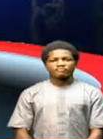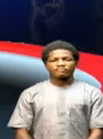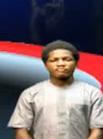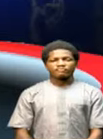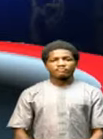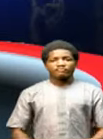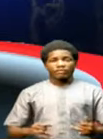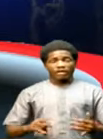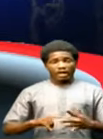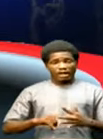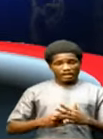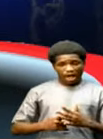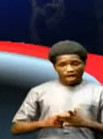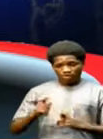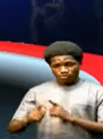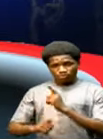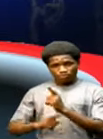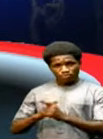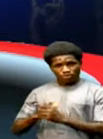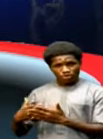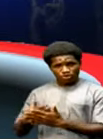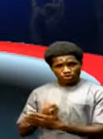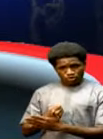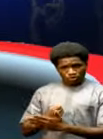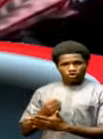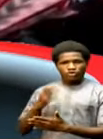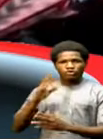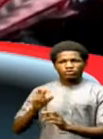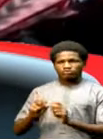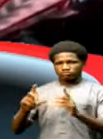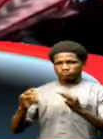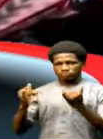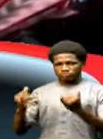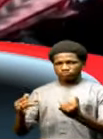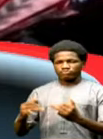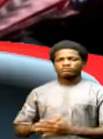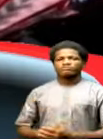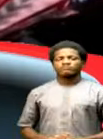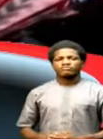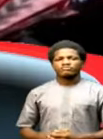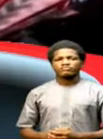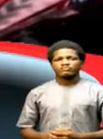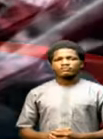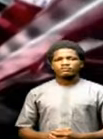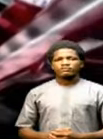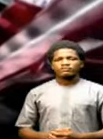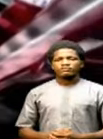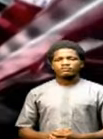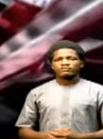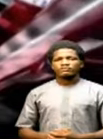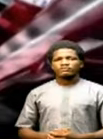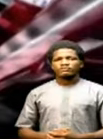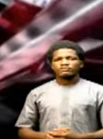We begin from the global scene, and Debola Brooksley Sunday has some stories trending there.